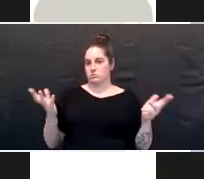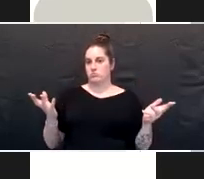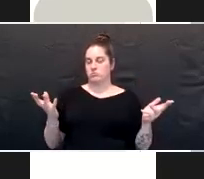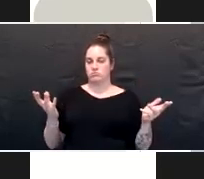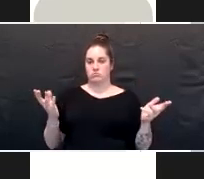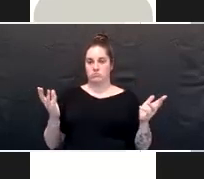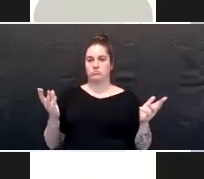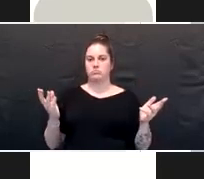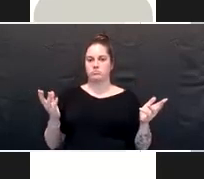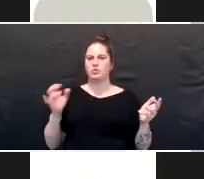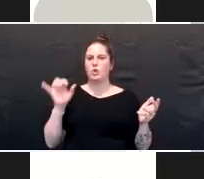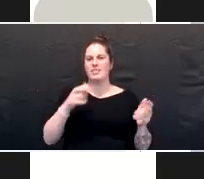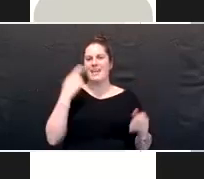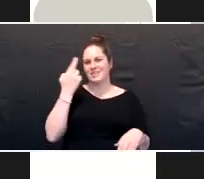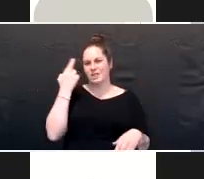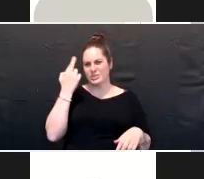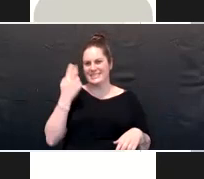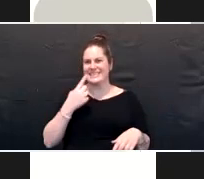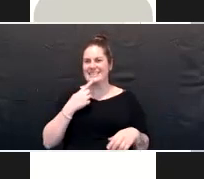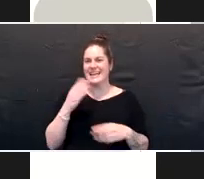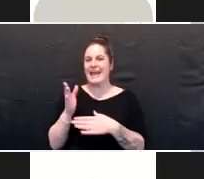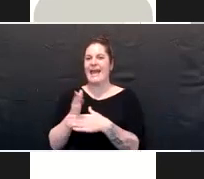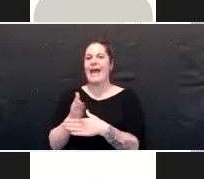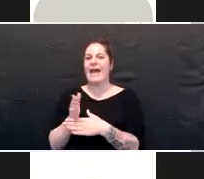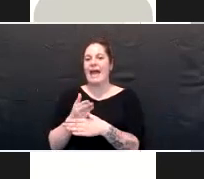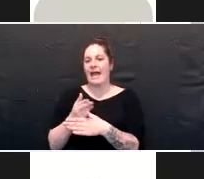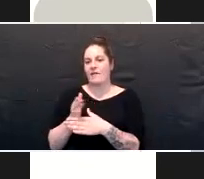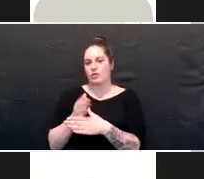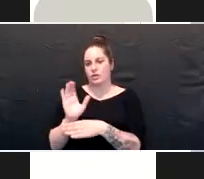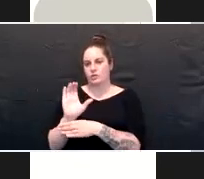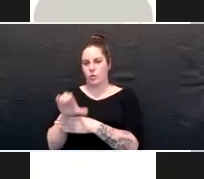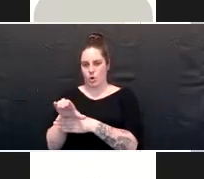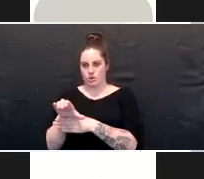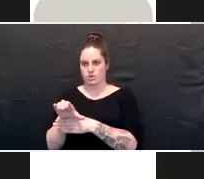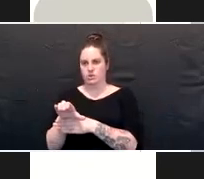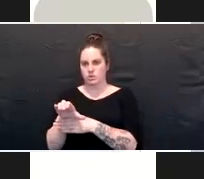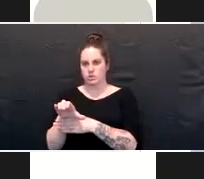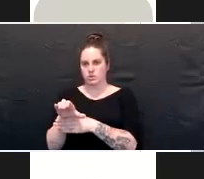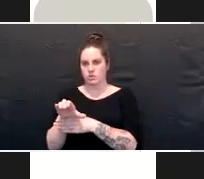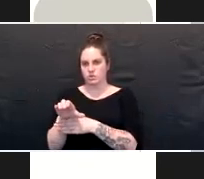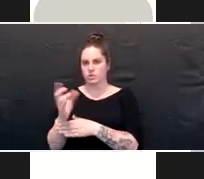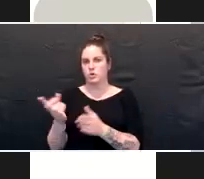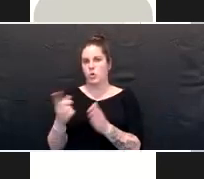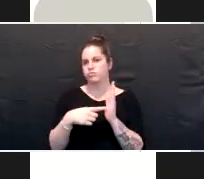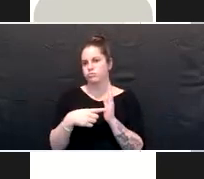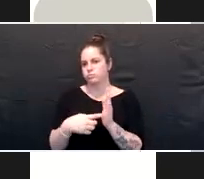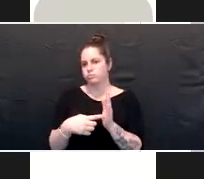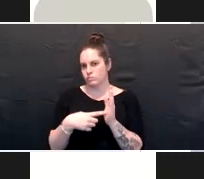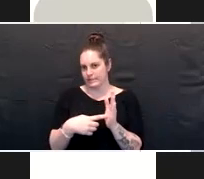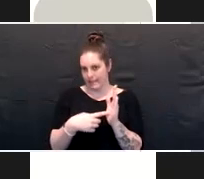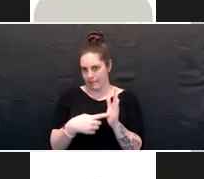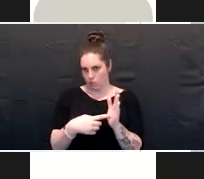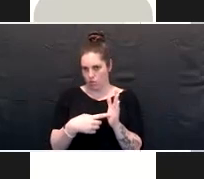So that's why they say average effective force, right? So for example, um, you